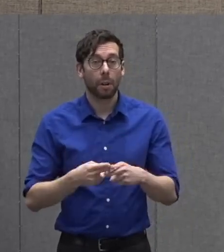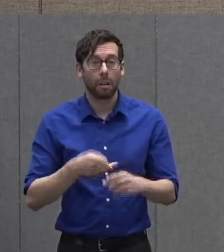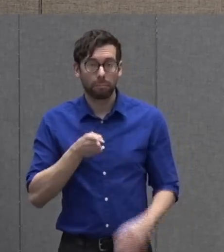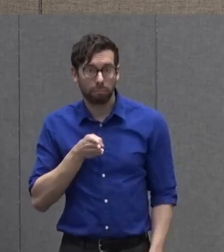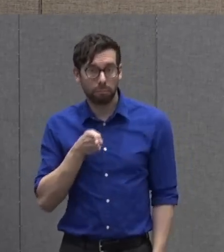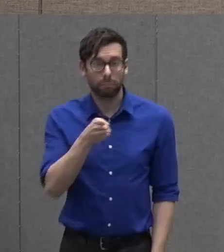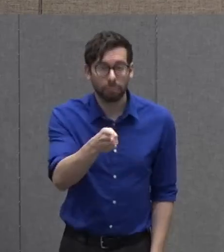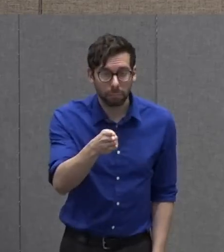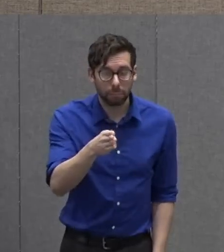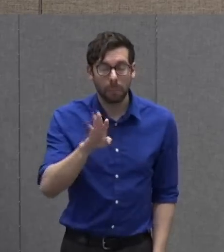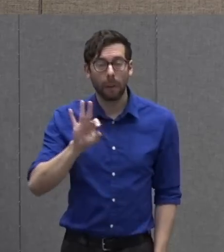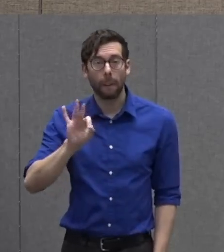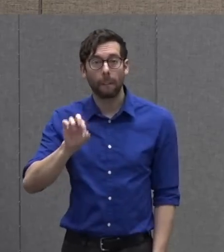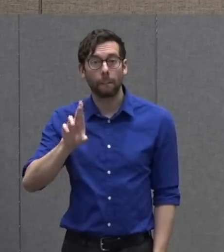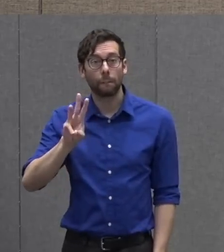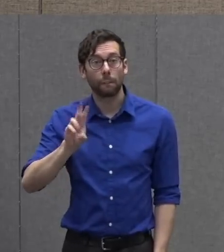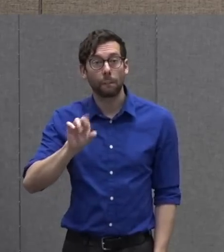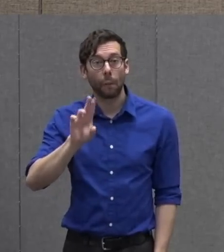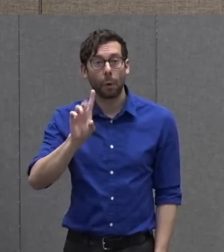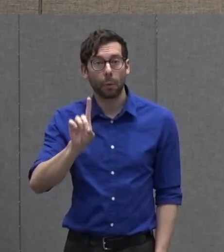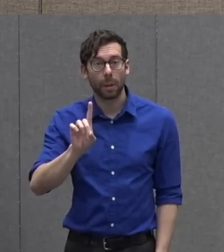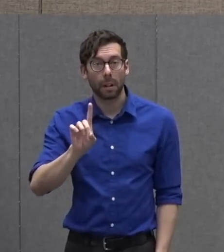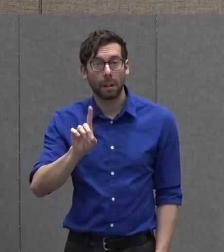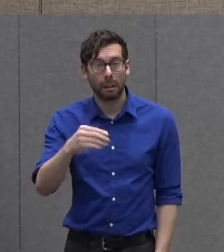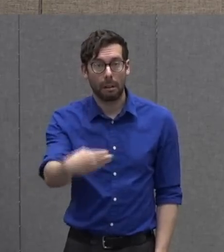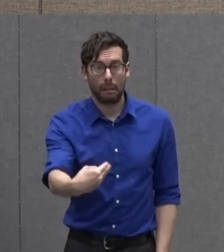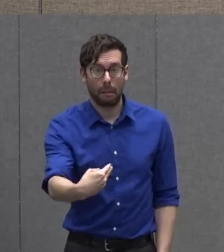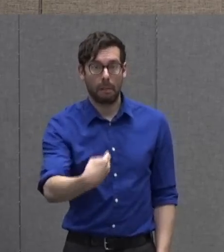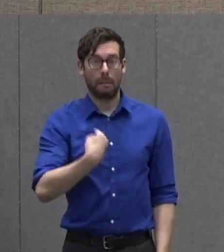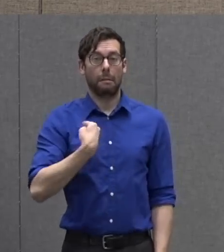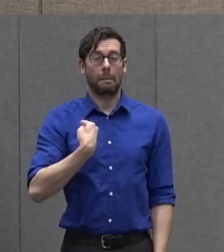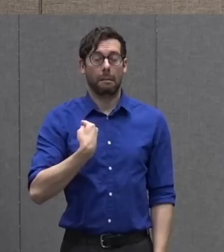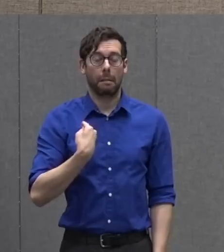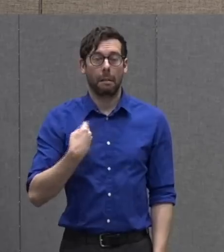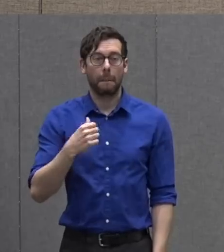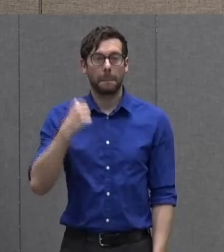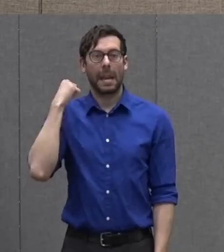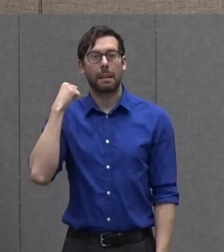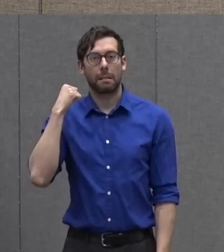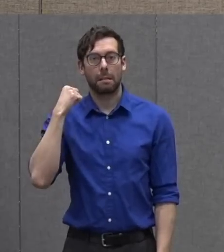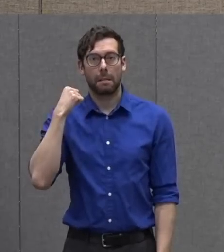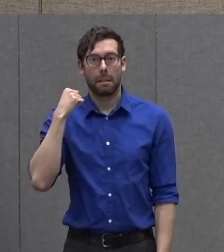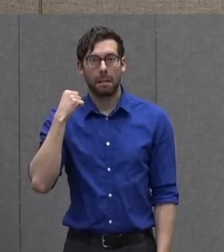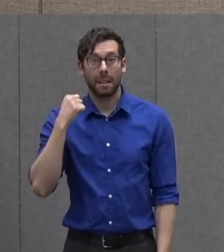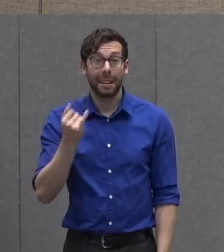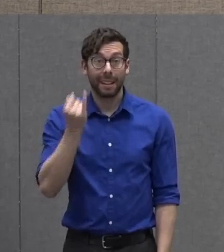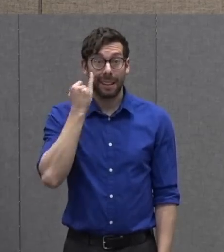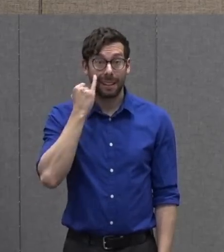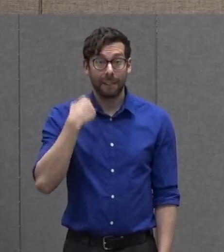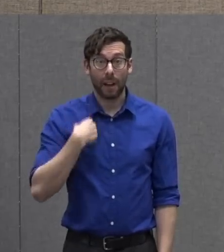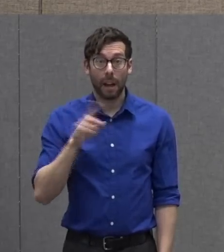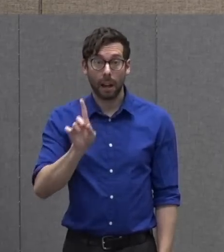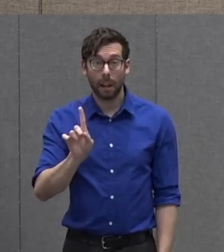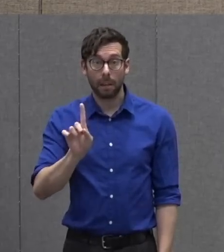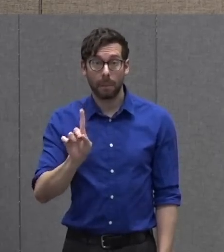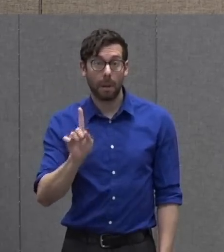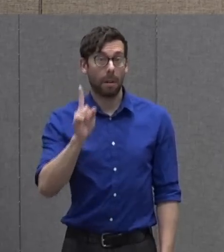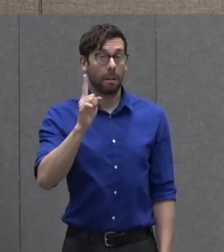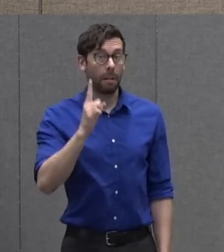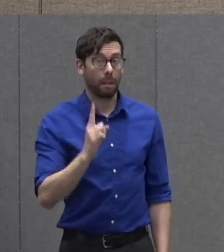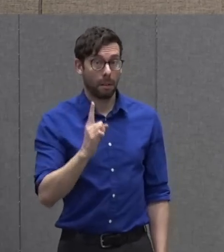away from me, behind me, still this way. And if I was facing this direction, this would be forward away from me,